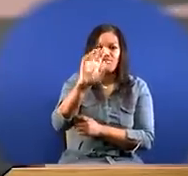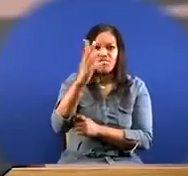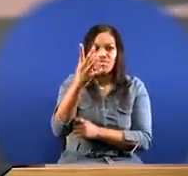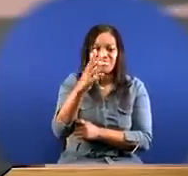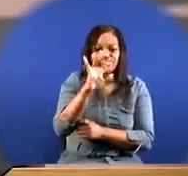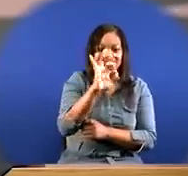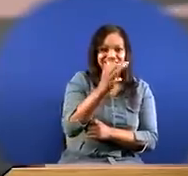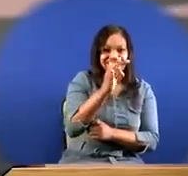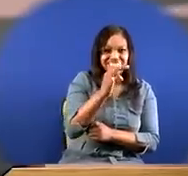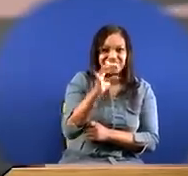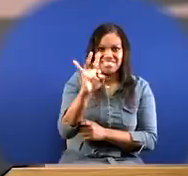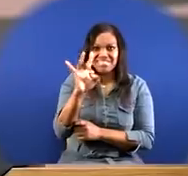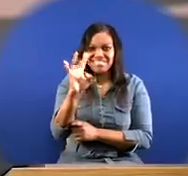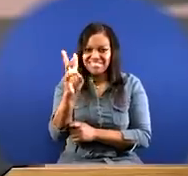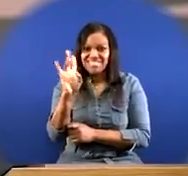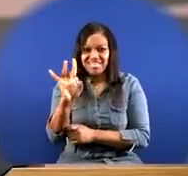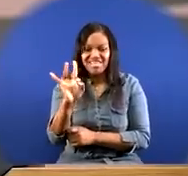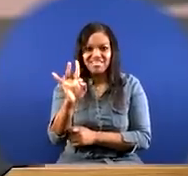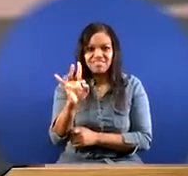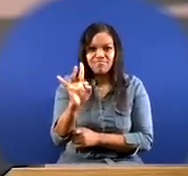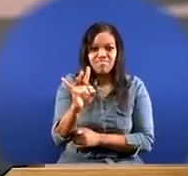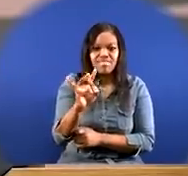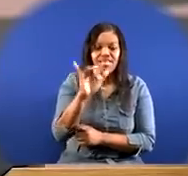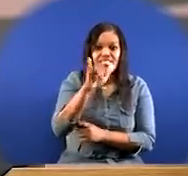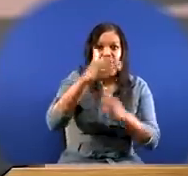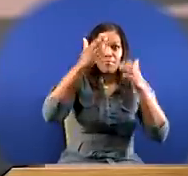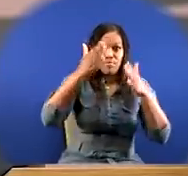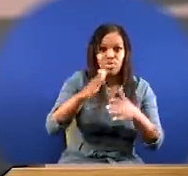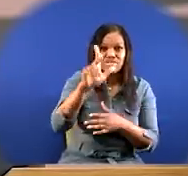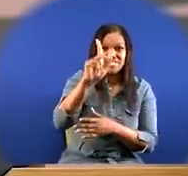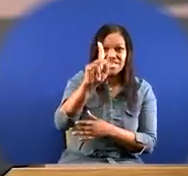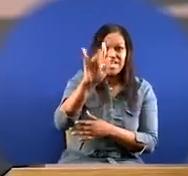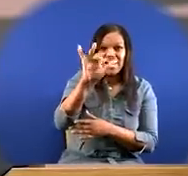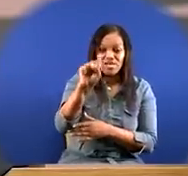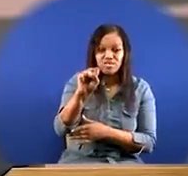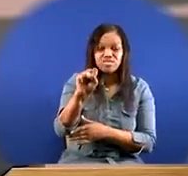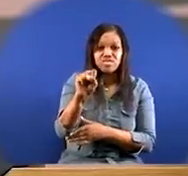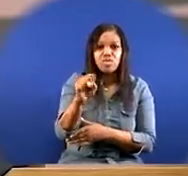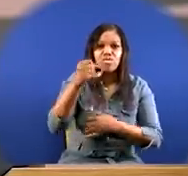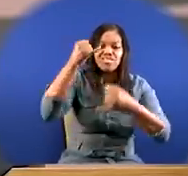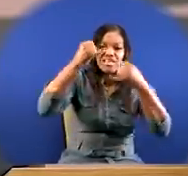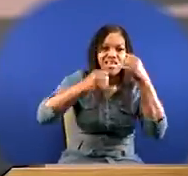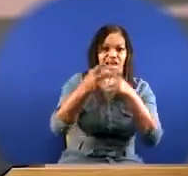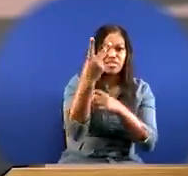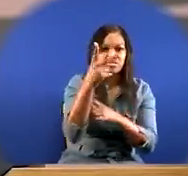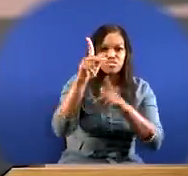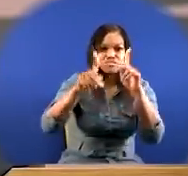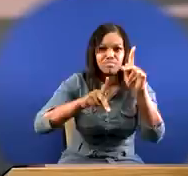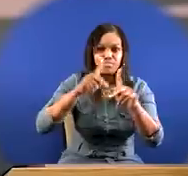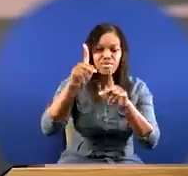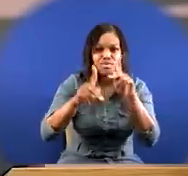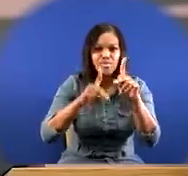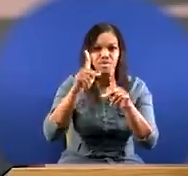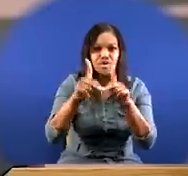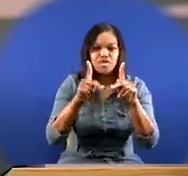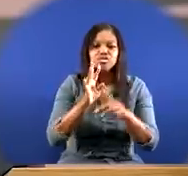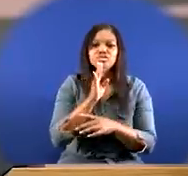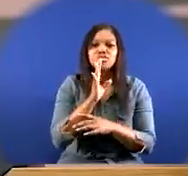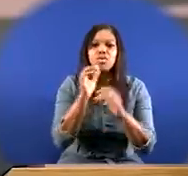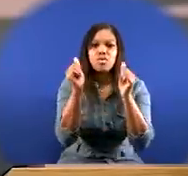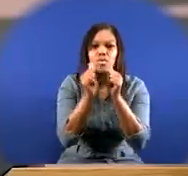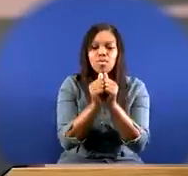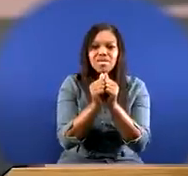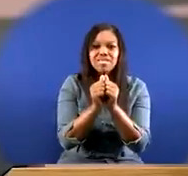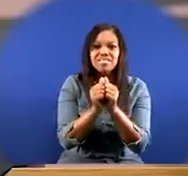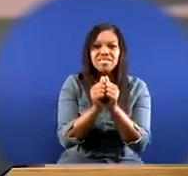1968. Dr. Kiles and Ralph Abernathy were the last two people to speak with